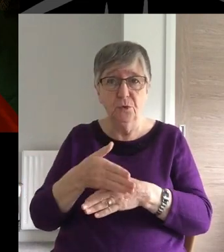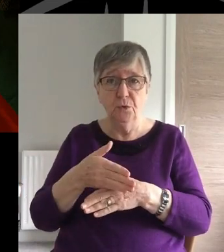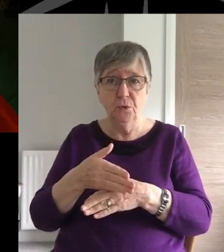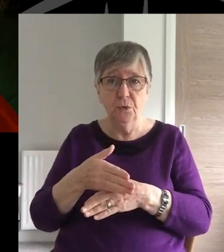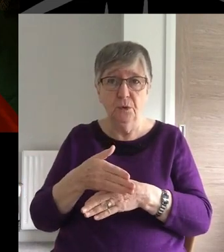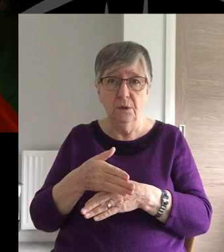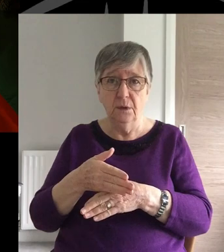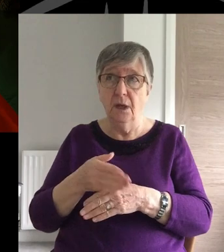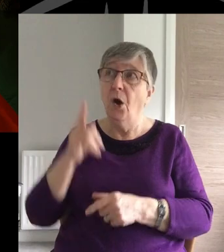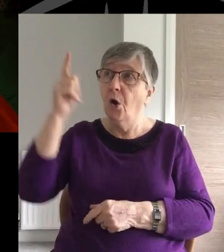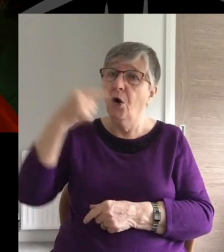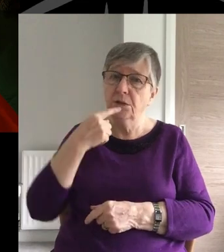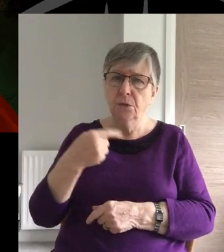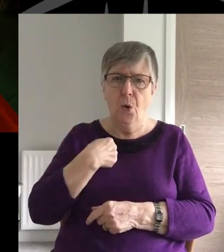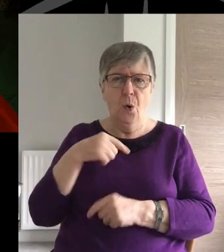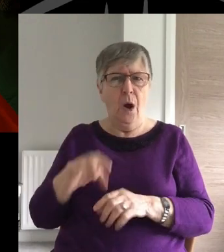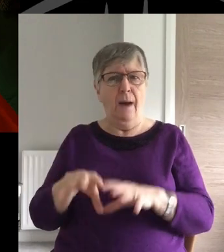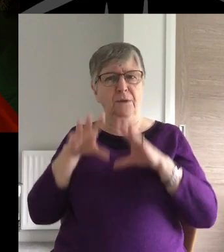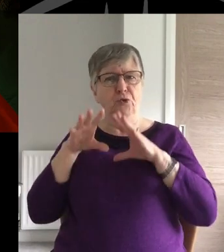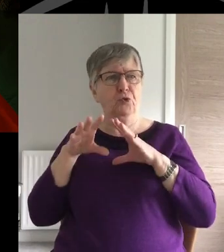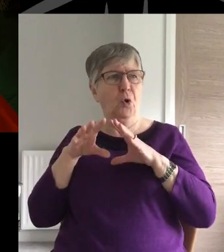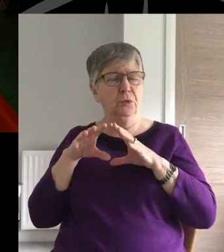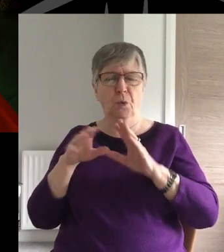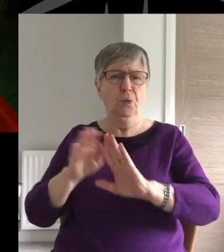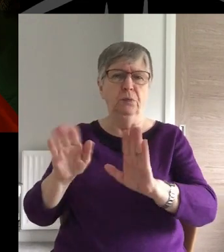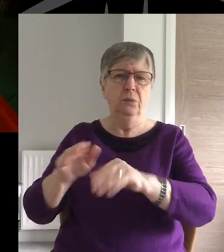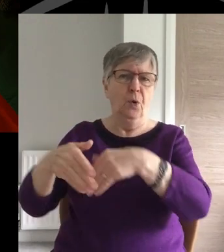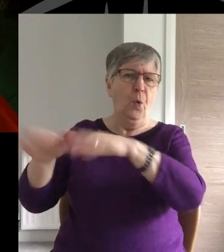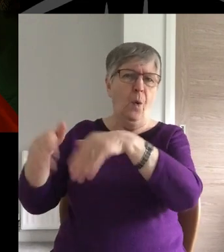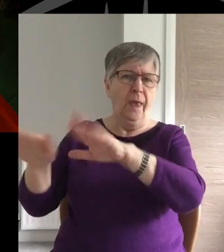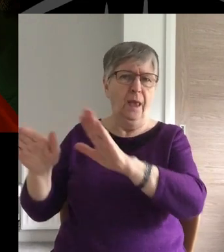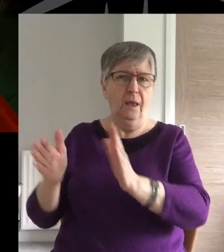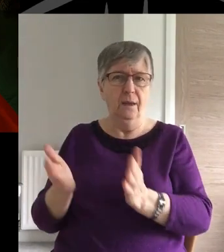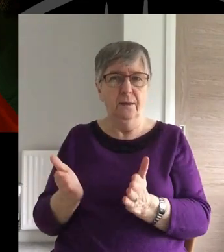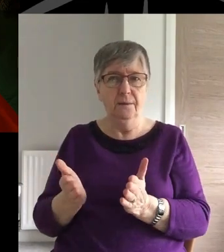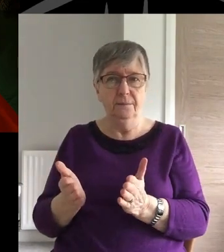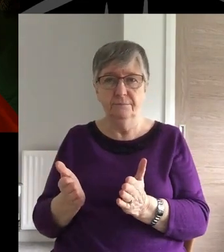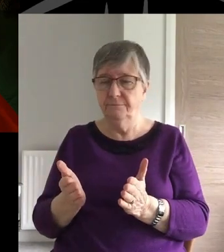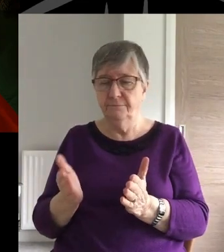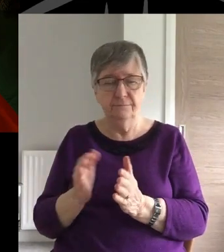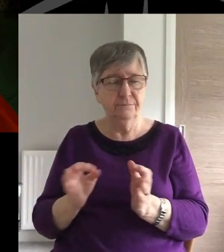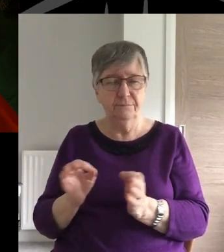that God says, oh, I'm shocked, I want nothing more to do with them.